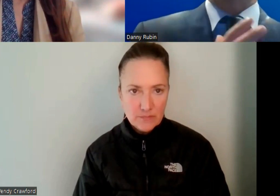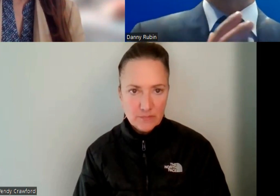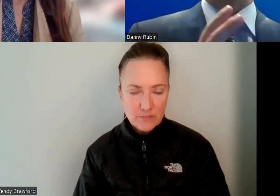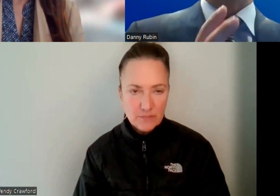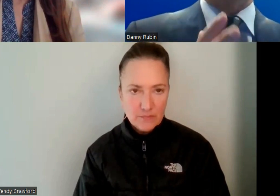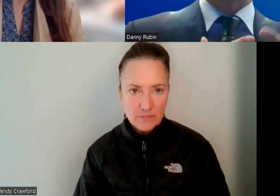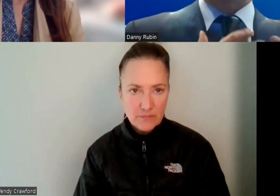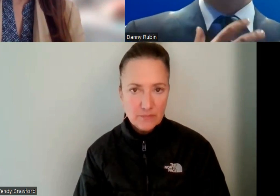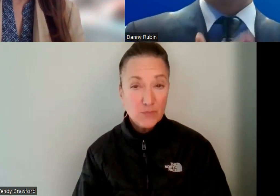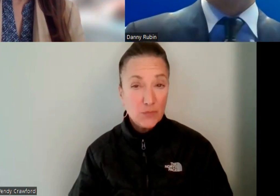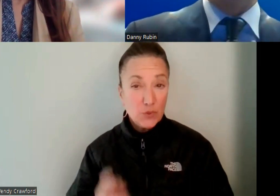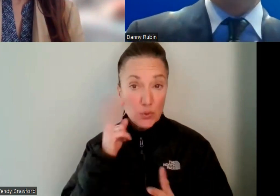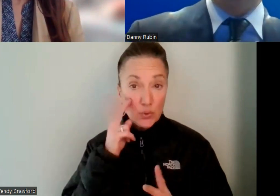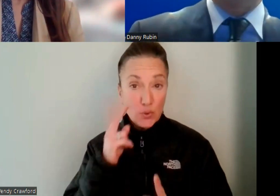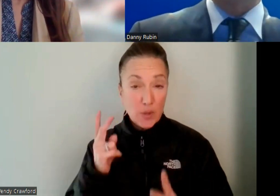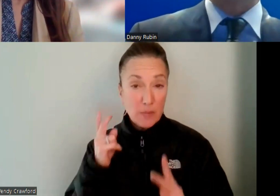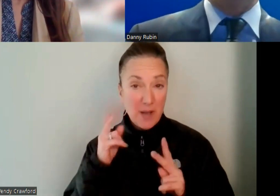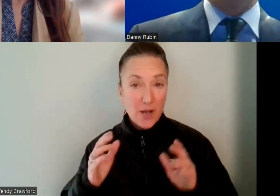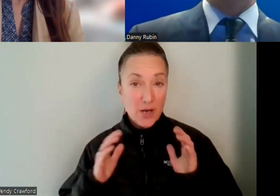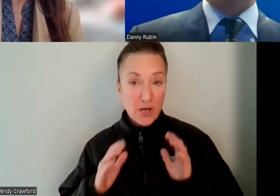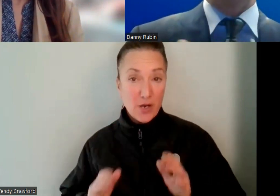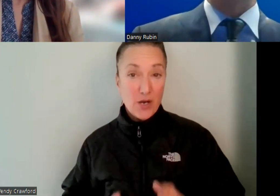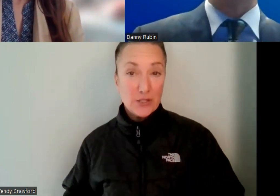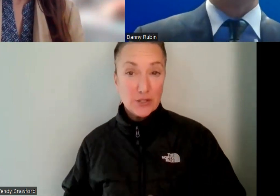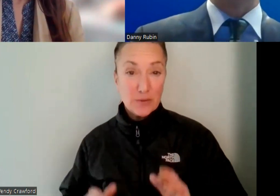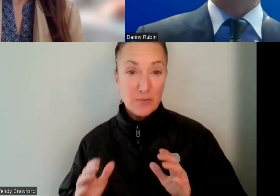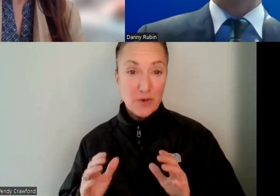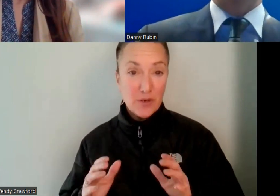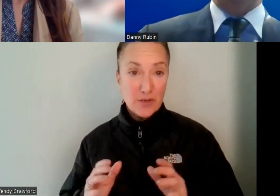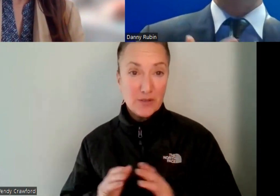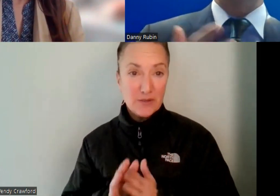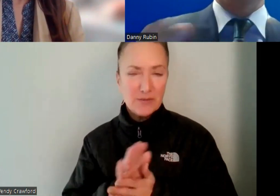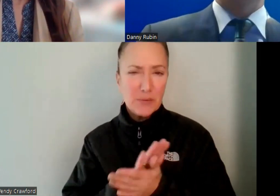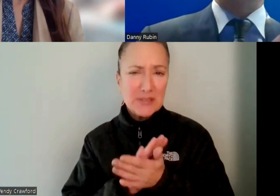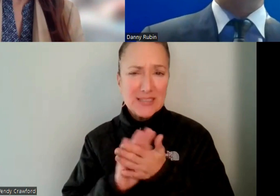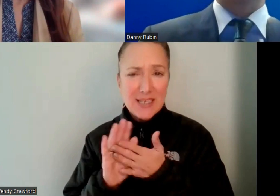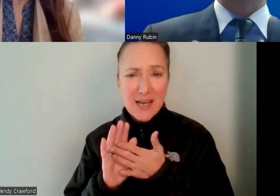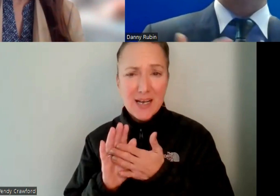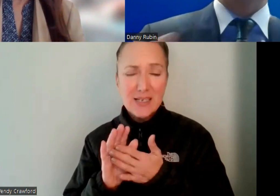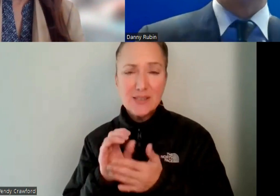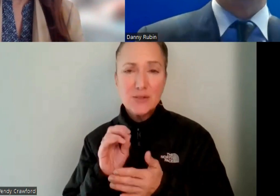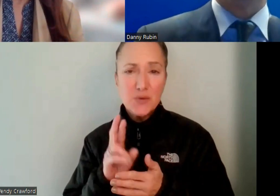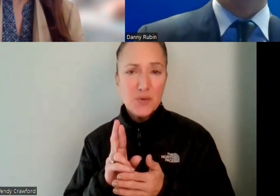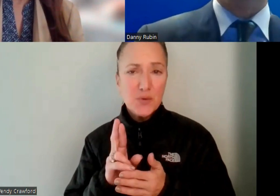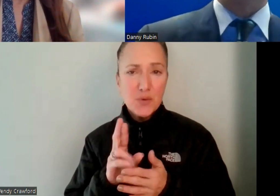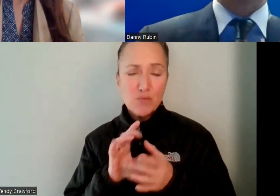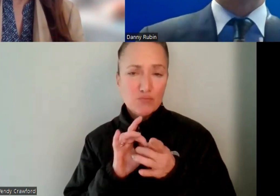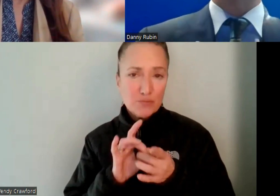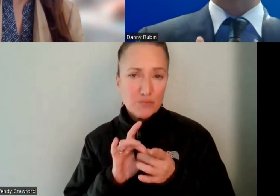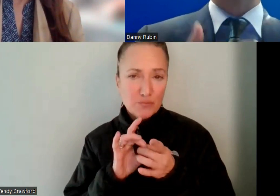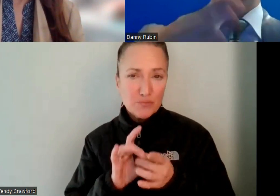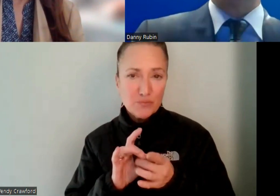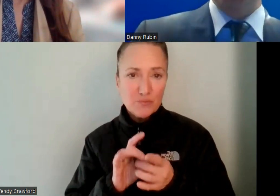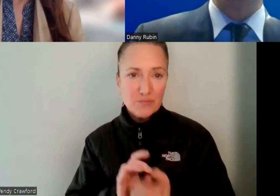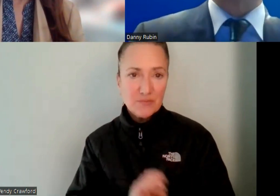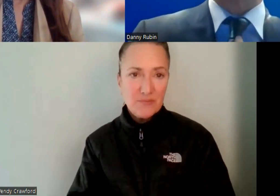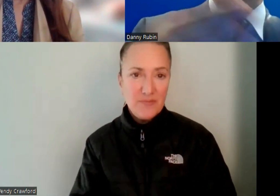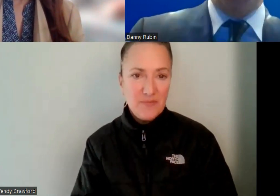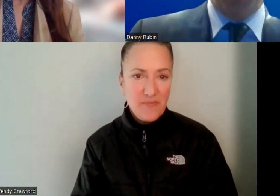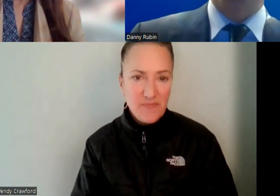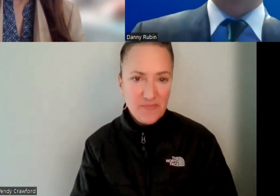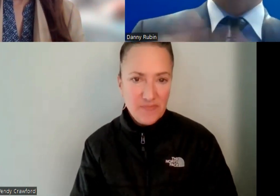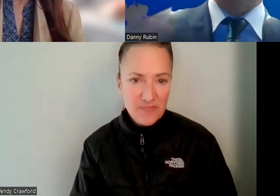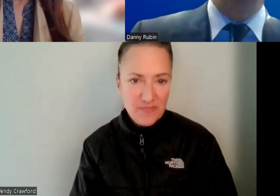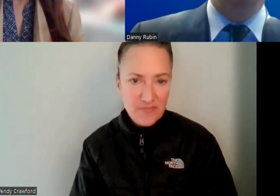back that you always remember very fondly, somebody very nice to you, or you had a nice relationship with? Because you end up seeing